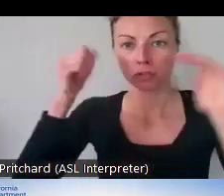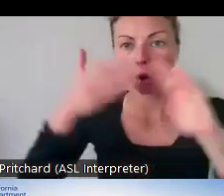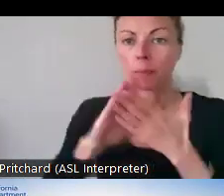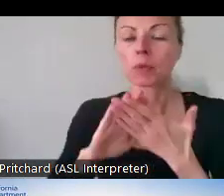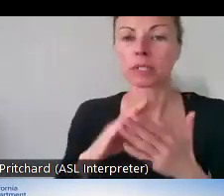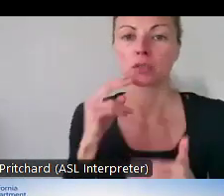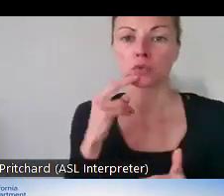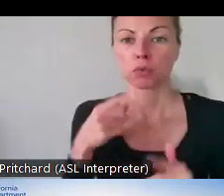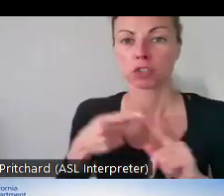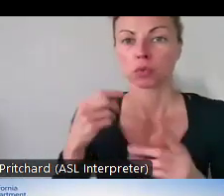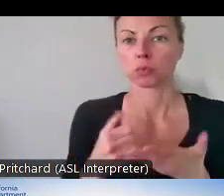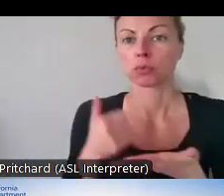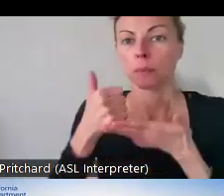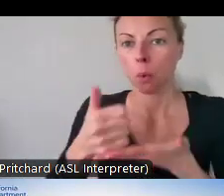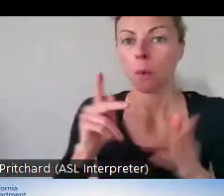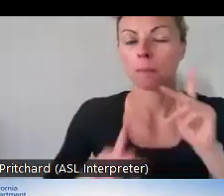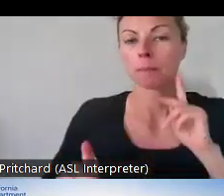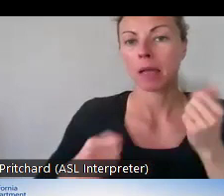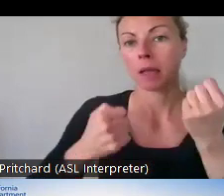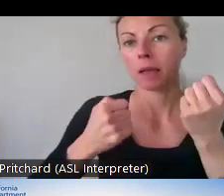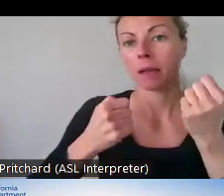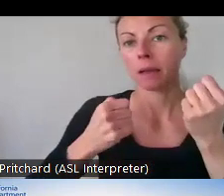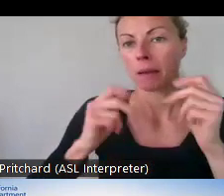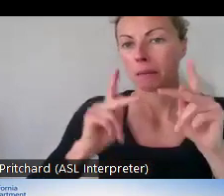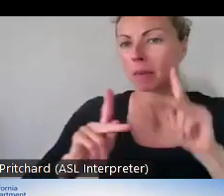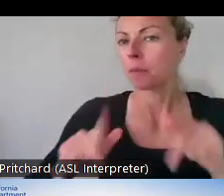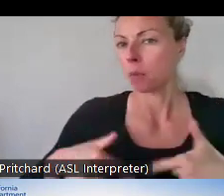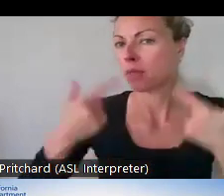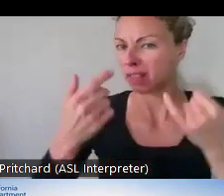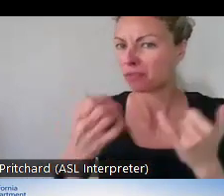also to support those that are living with individuals that are.